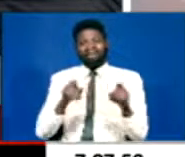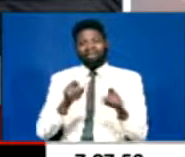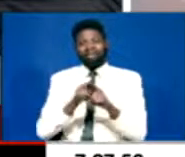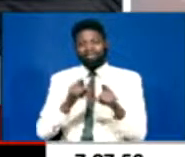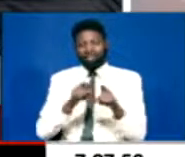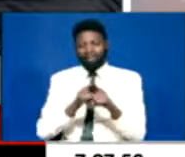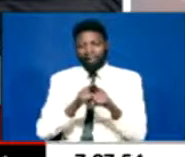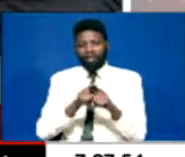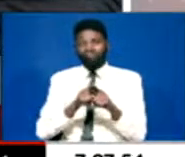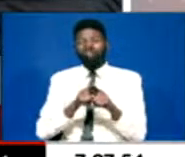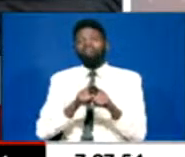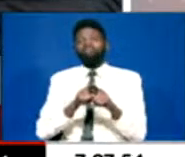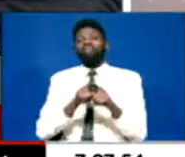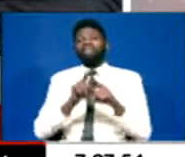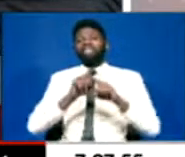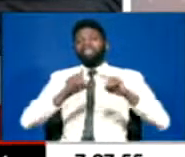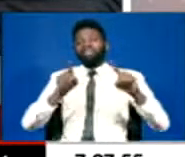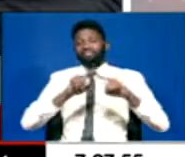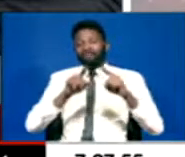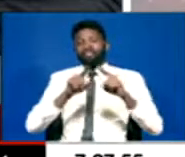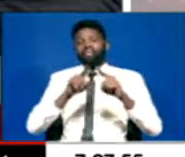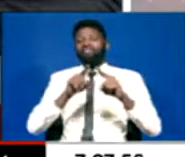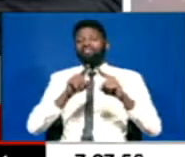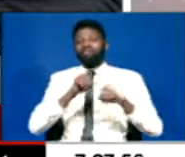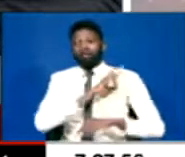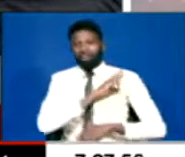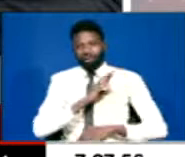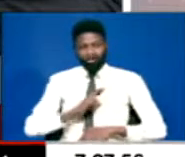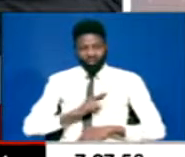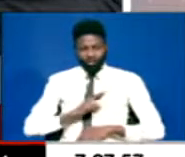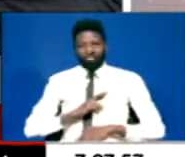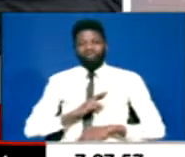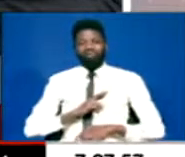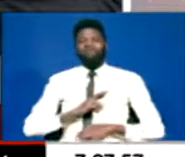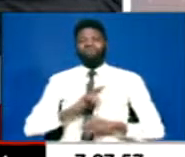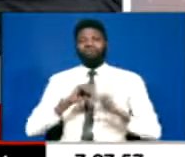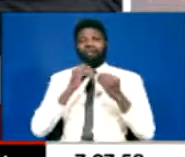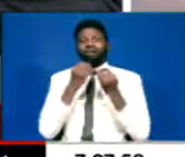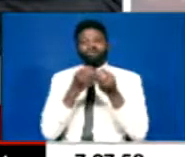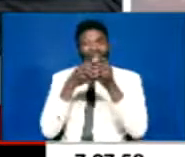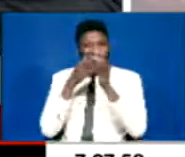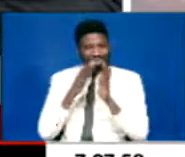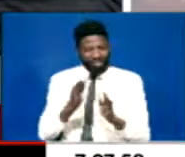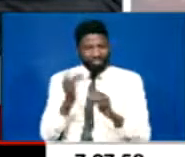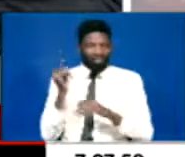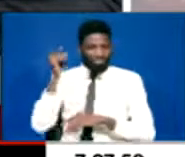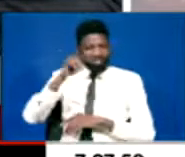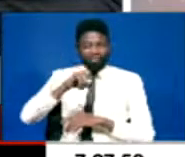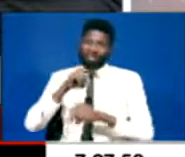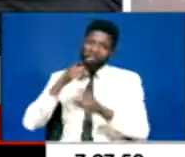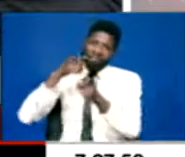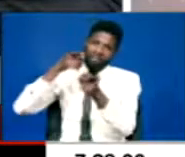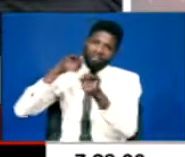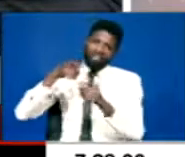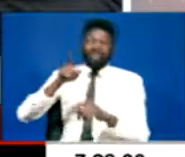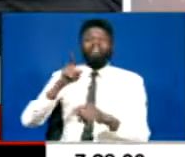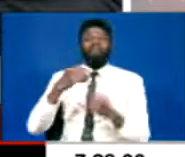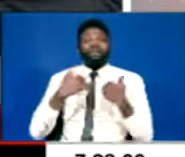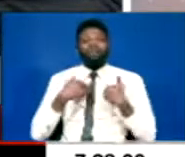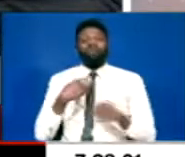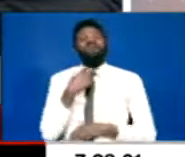guns blazing. And they always have a space to have a say in our democracy. But one person who is